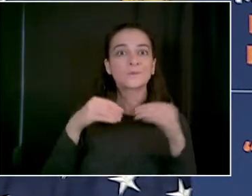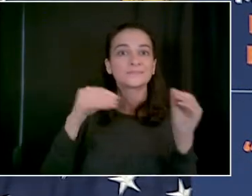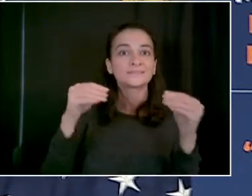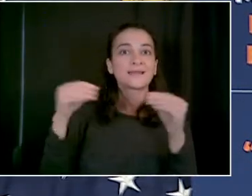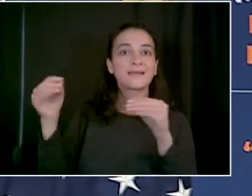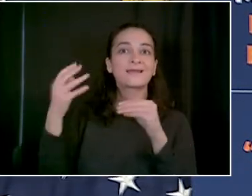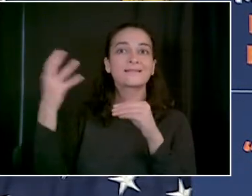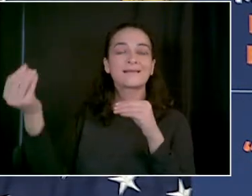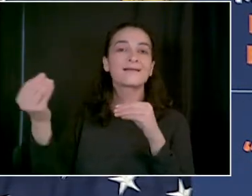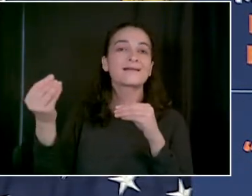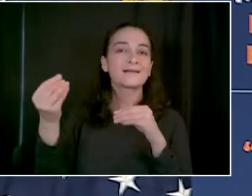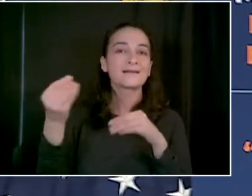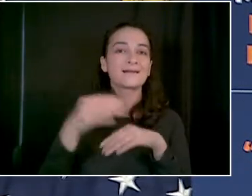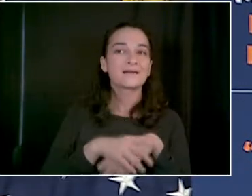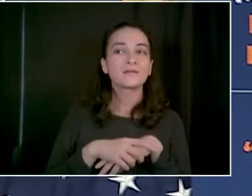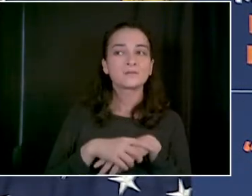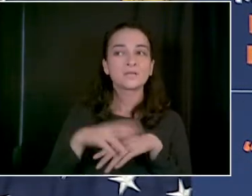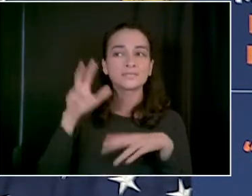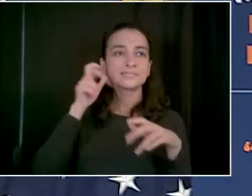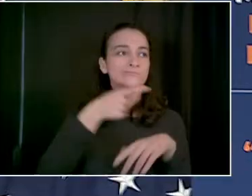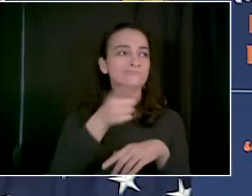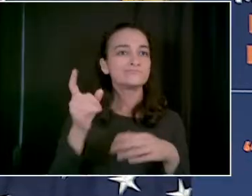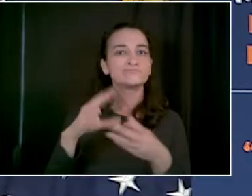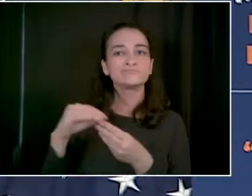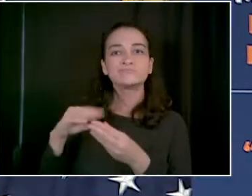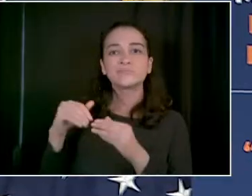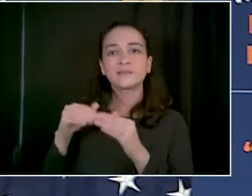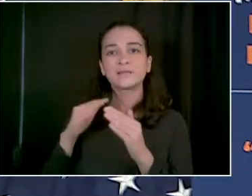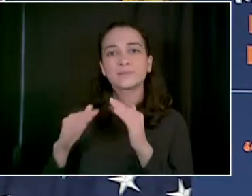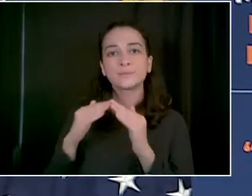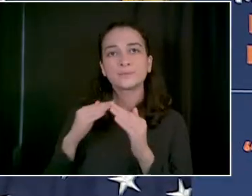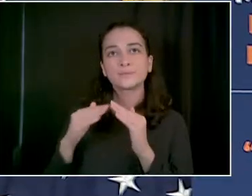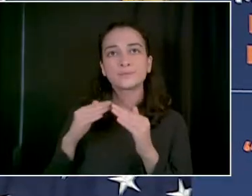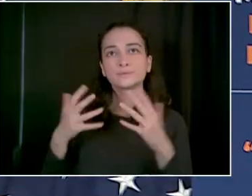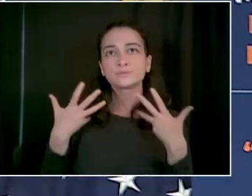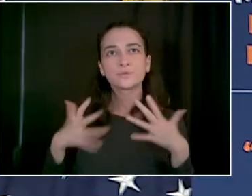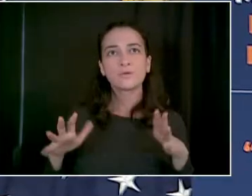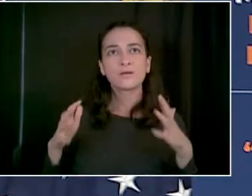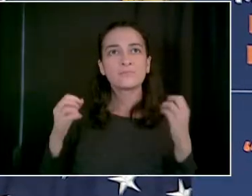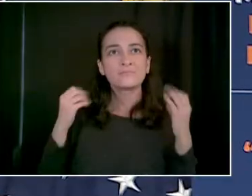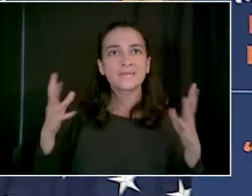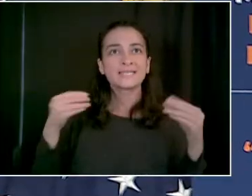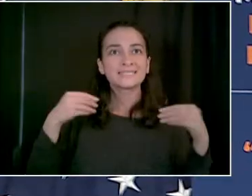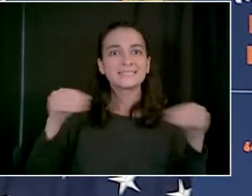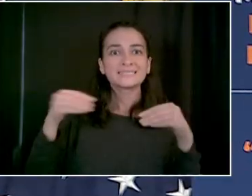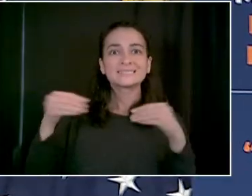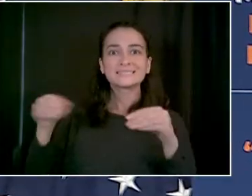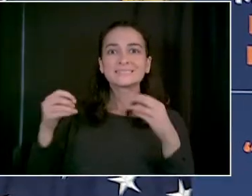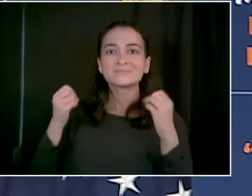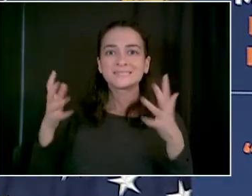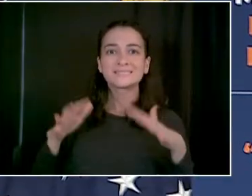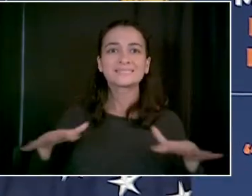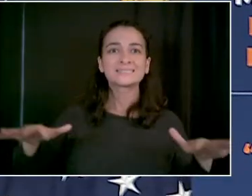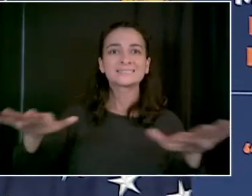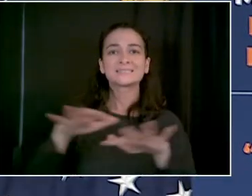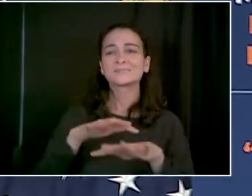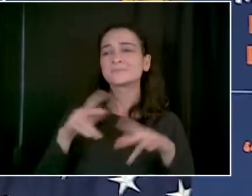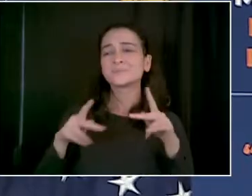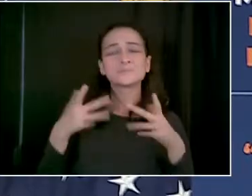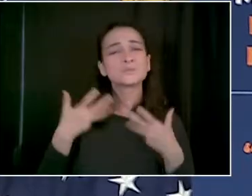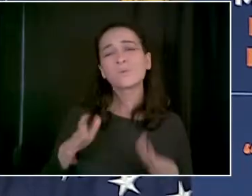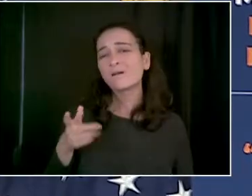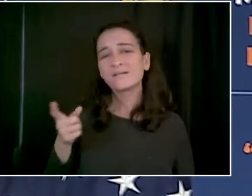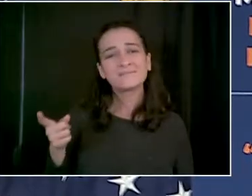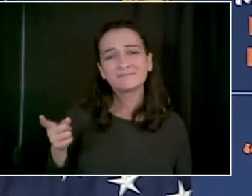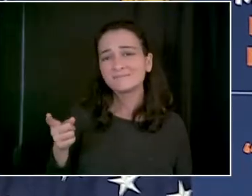a free-for-all in their community around vendoring. I mean, this is coming from the community. It was the community that called us when you